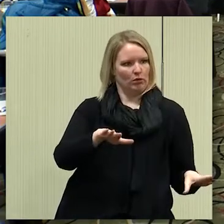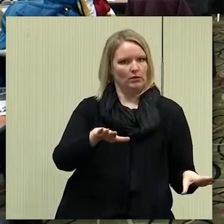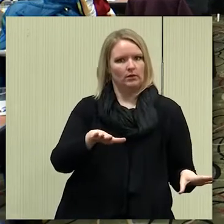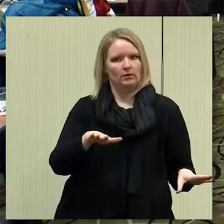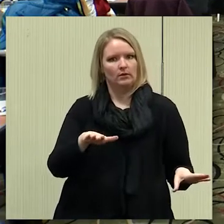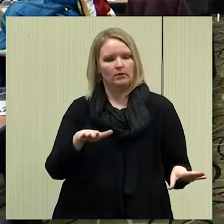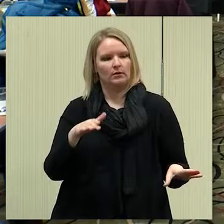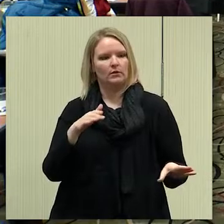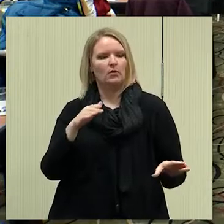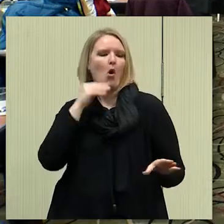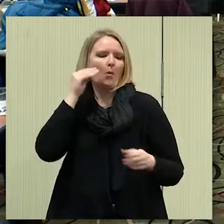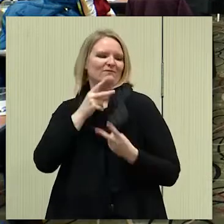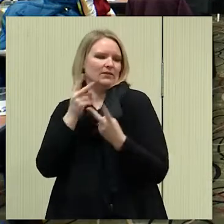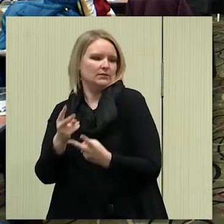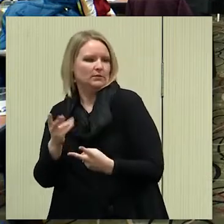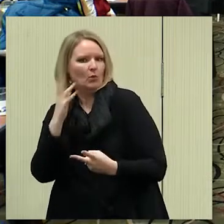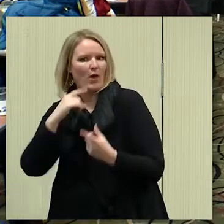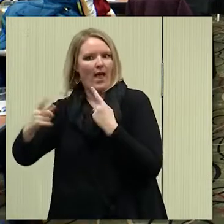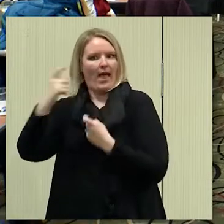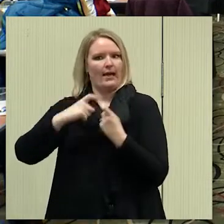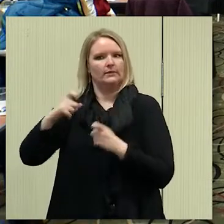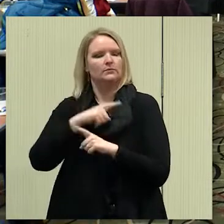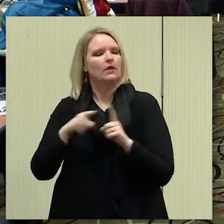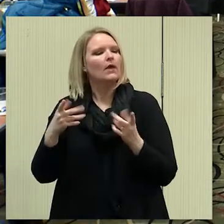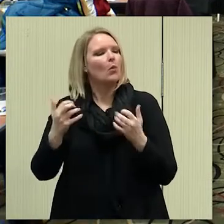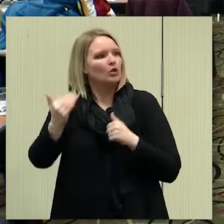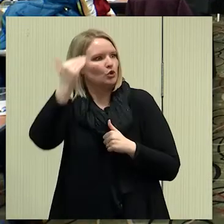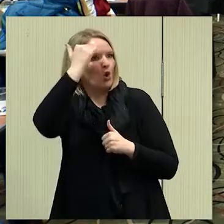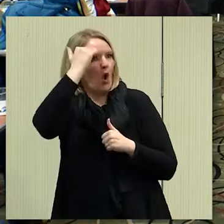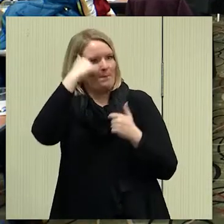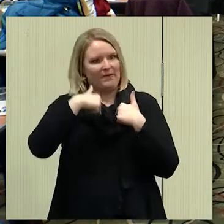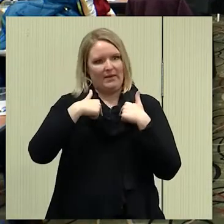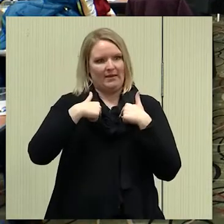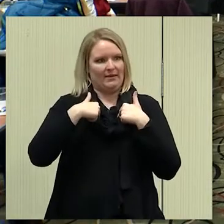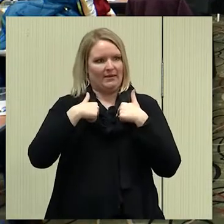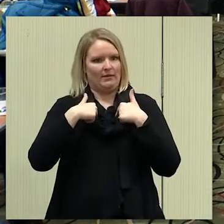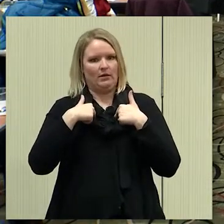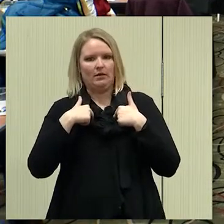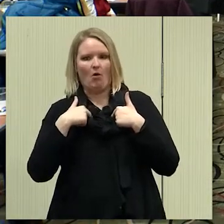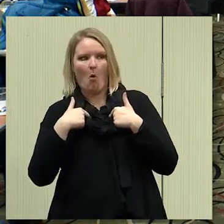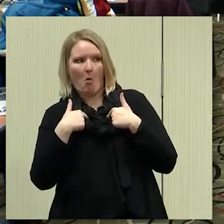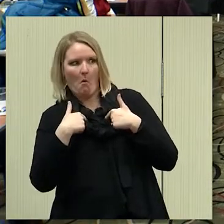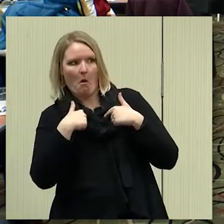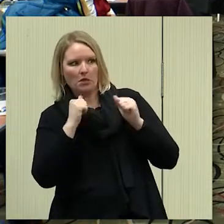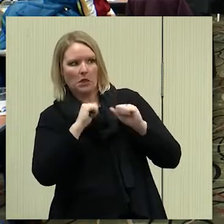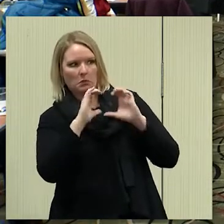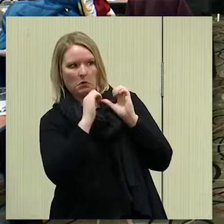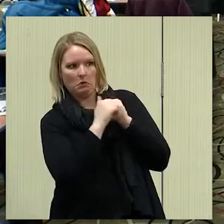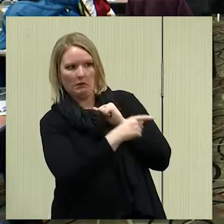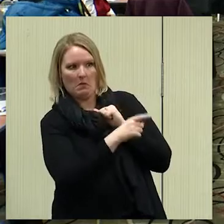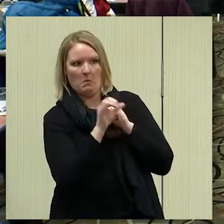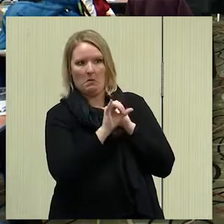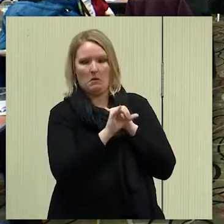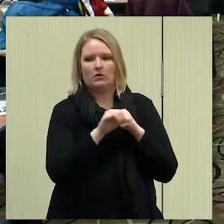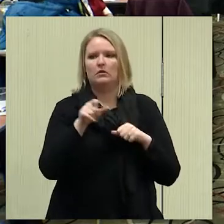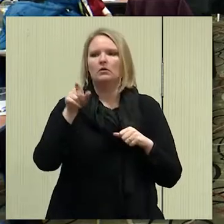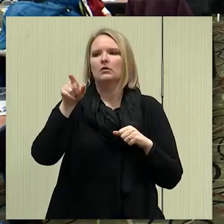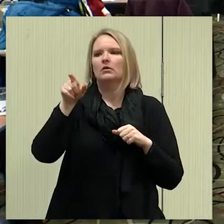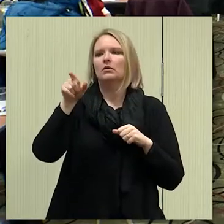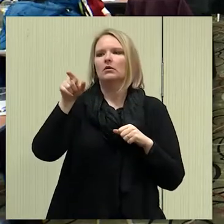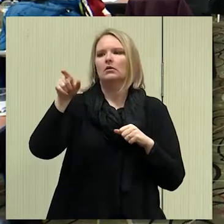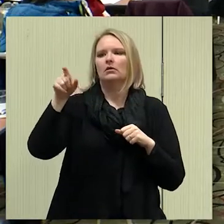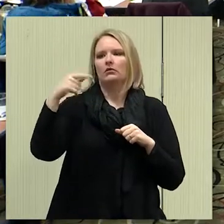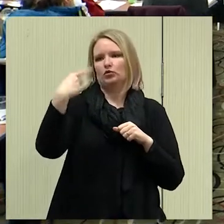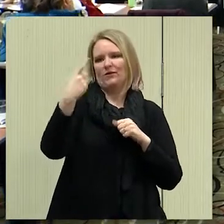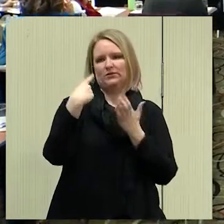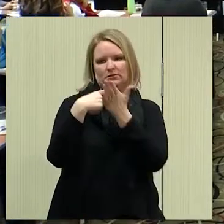home visits, but sometimes just the familiarity is just having someone to communicate with. Yeah. We were talking, while you guys were talking,